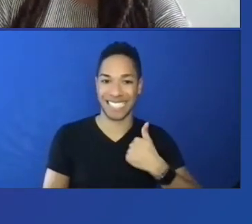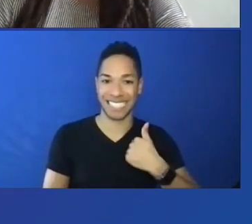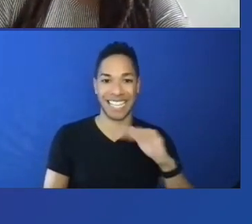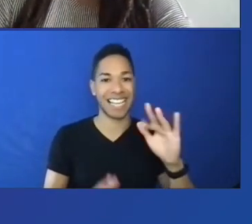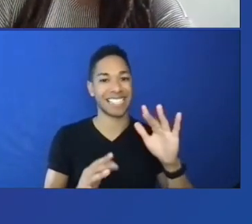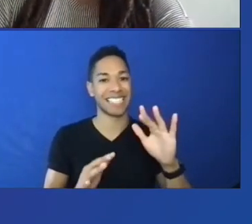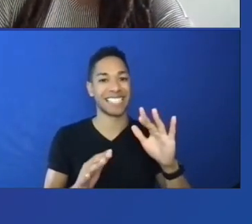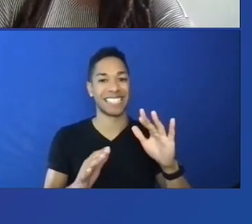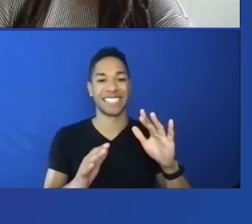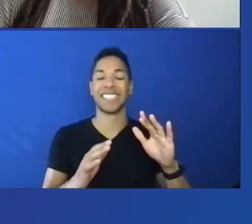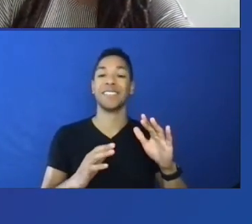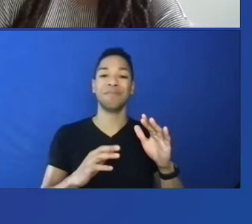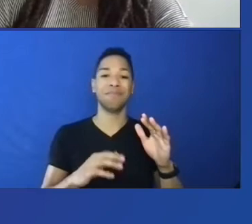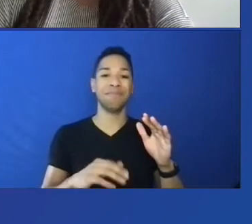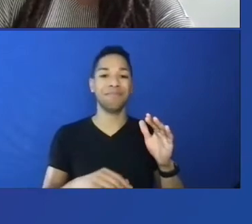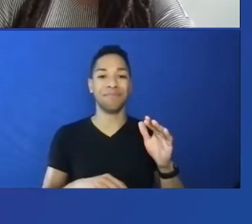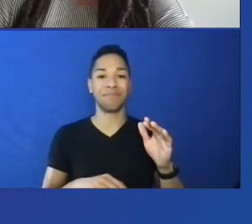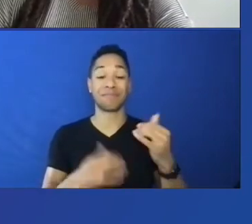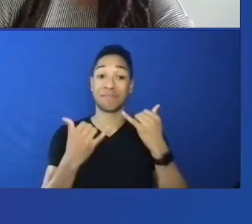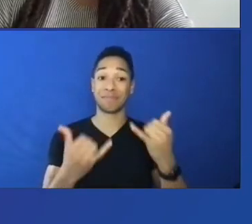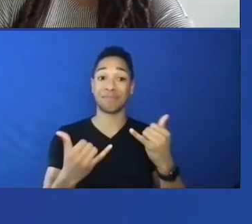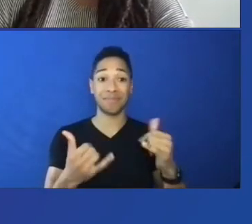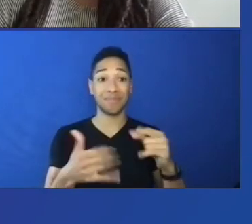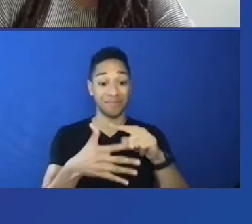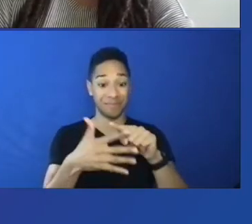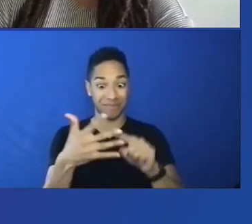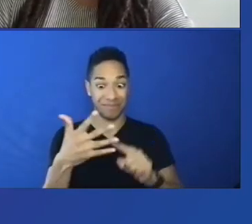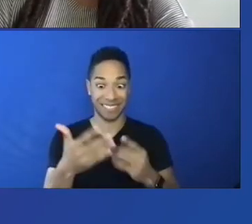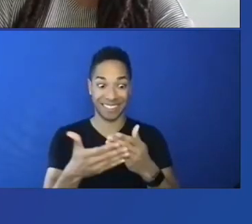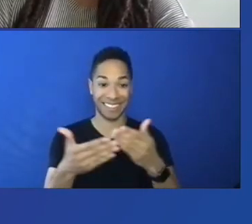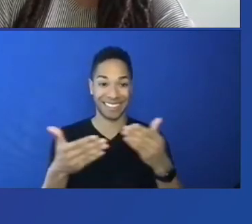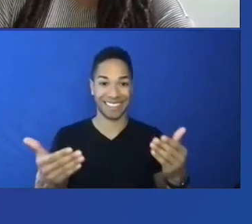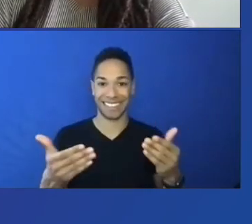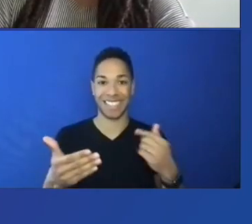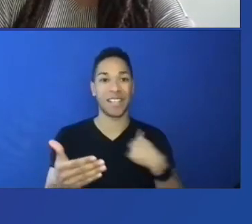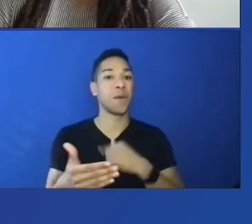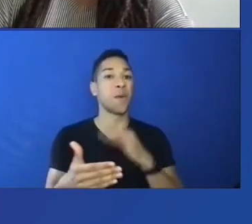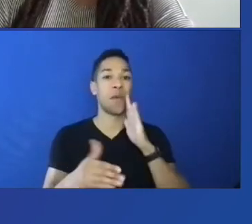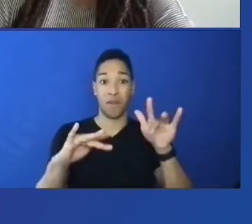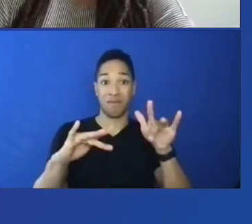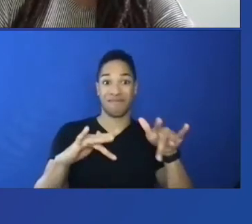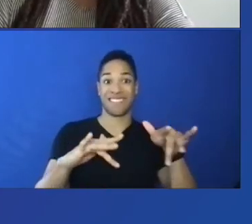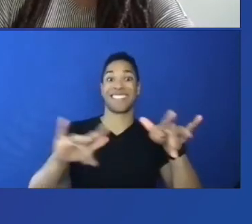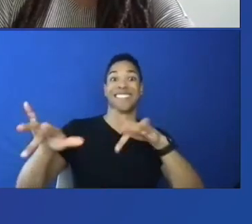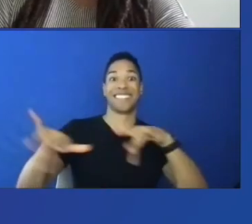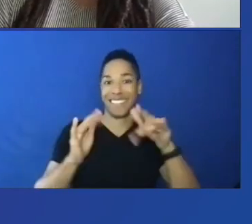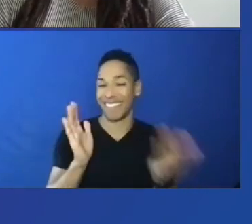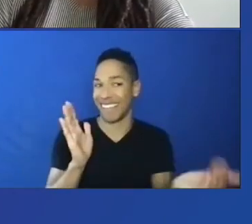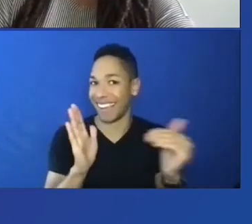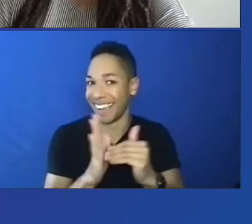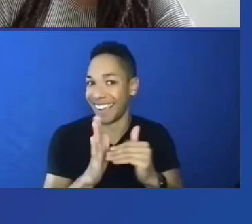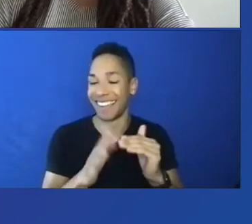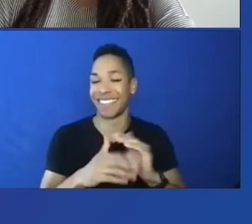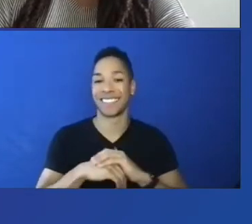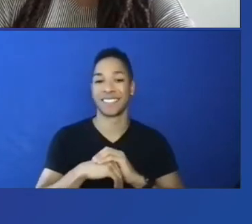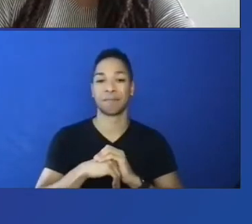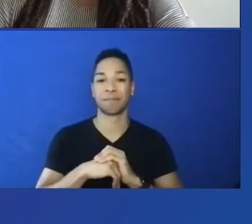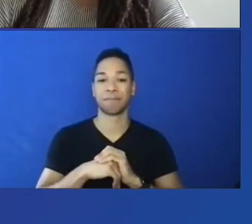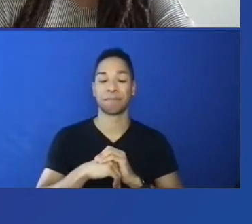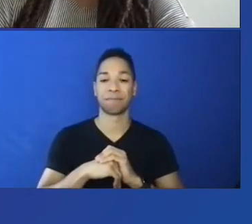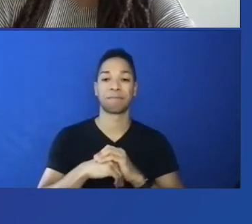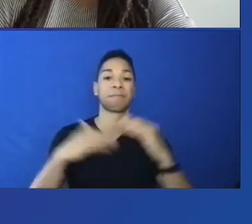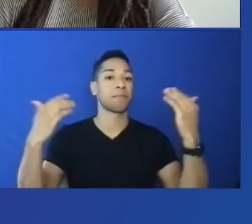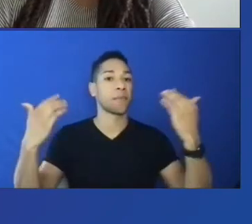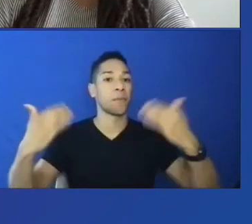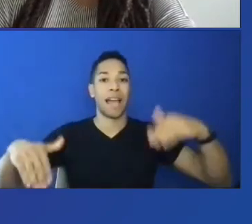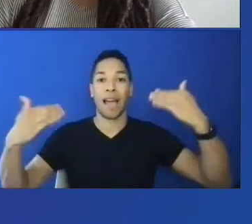the like run, we're gonna write down all these things, or is it gonna like, run that through our next check-in.